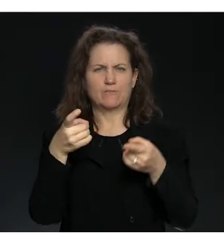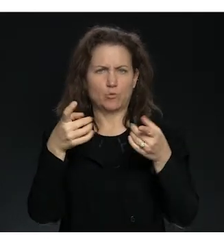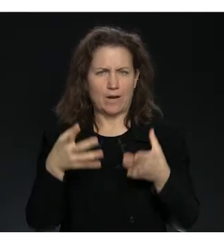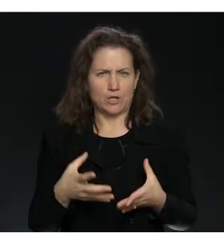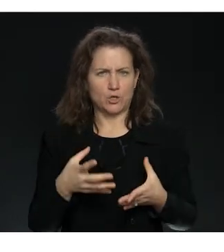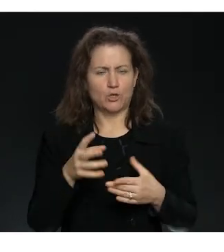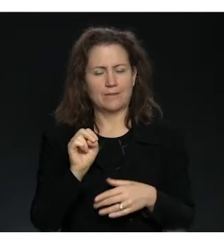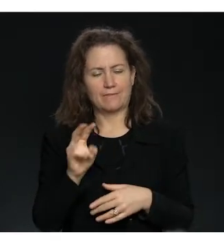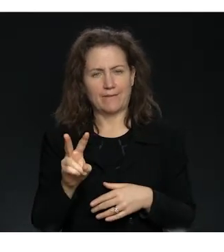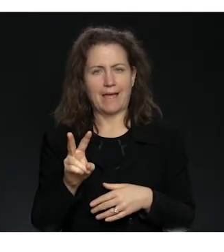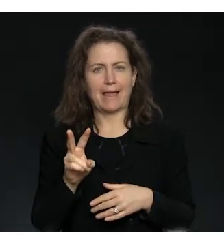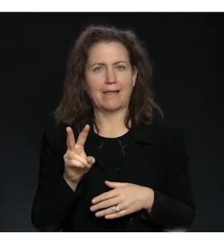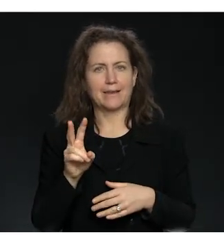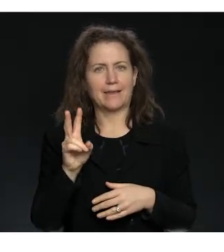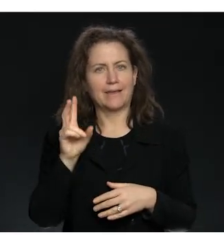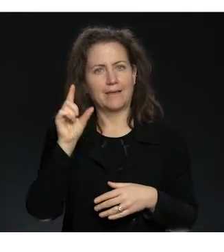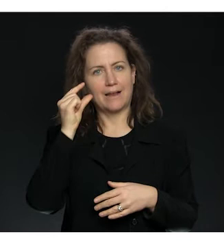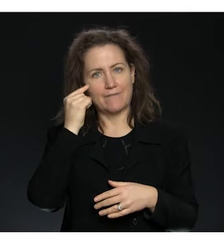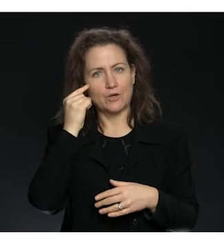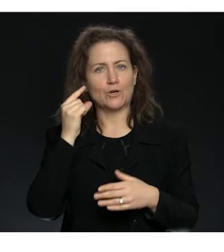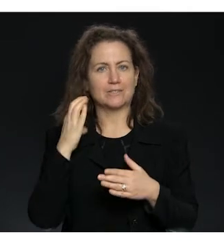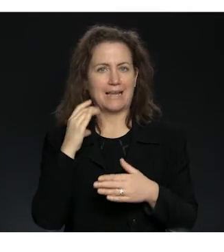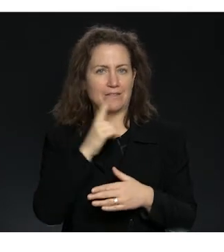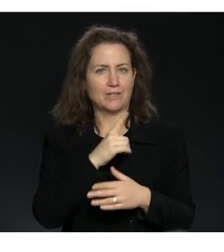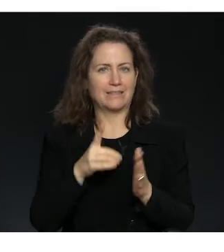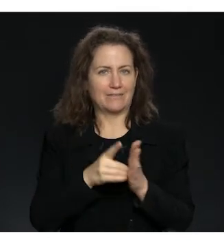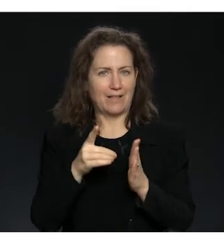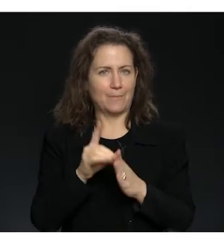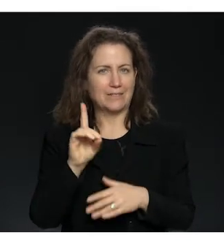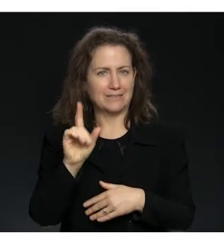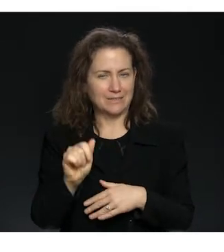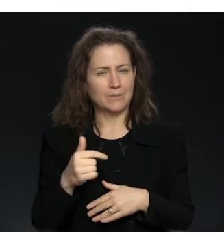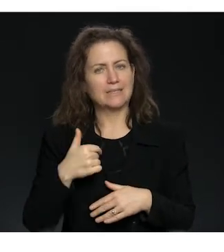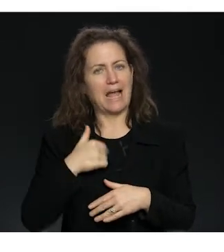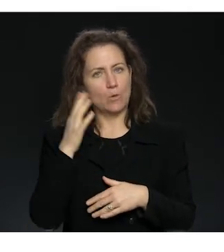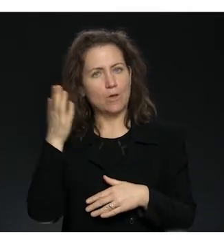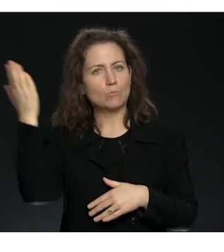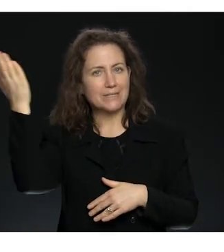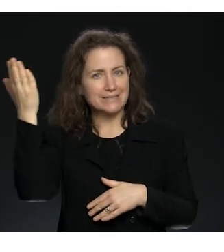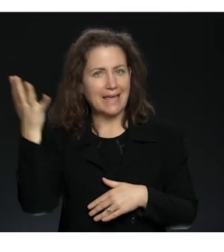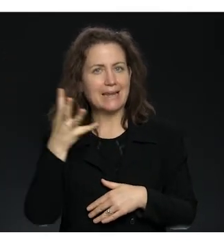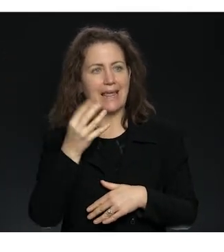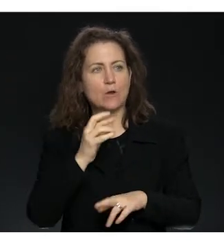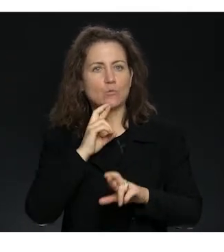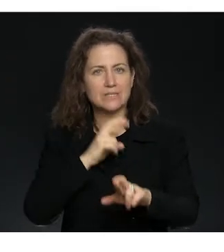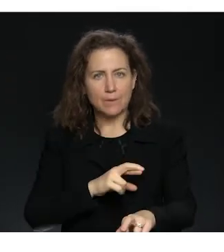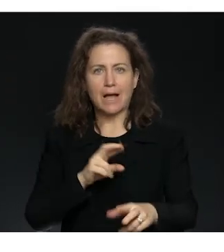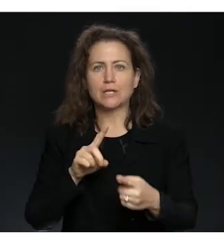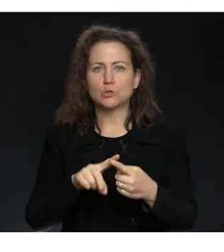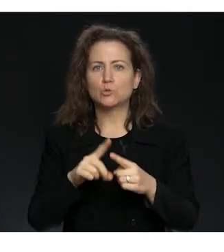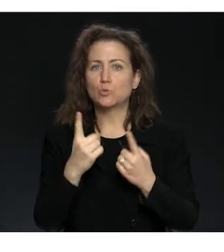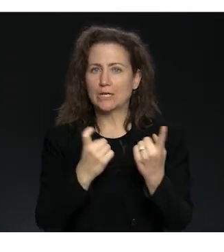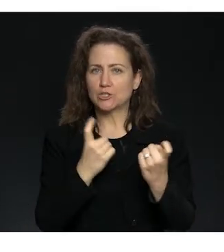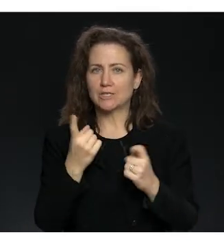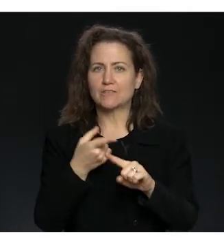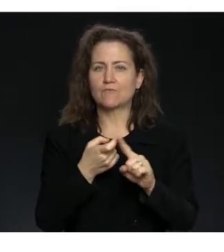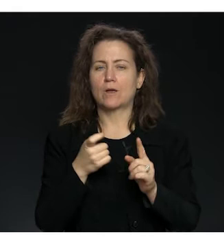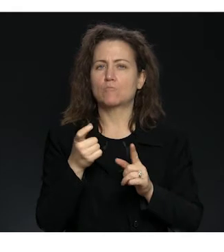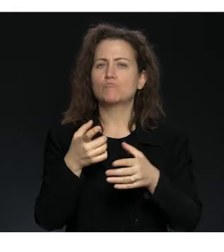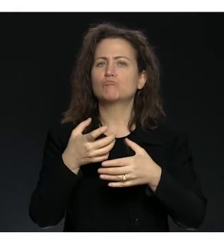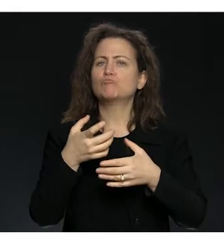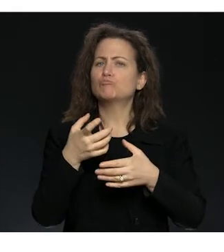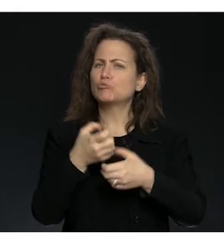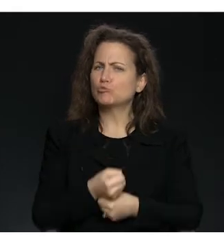Developmental Disabilities, will present and respond to questions on a written summary that I have prepared on activities that myself